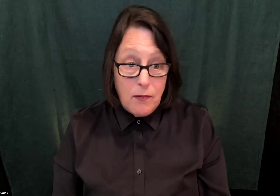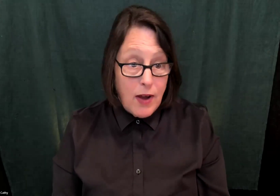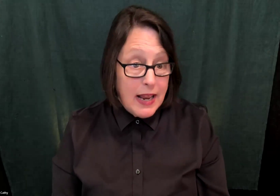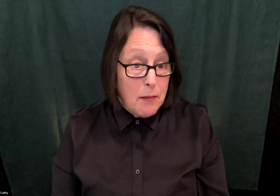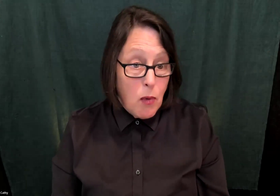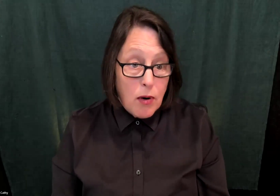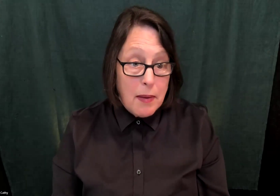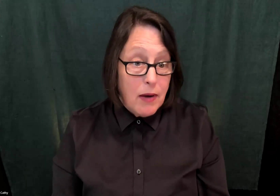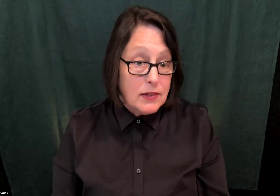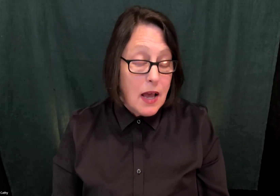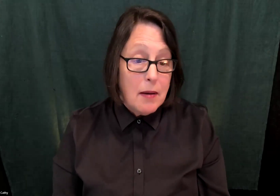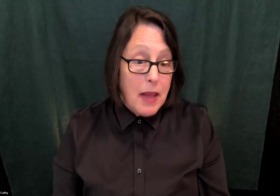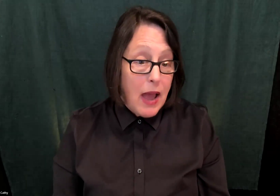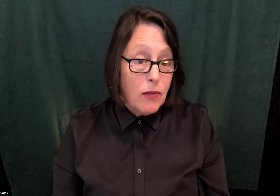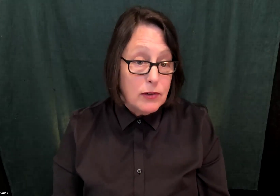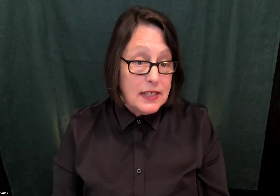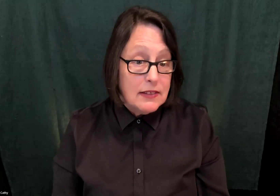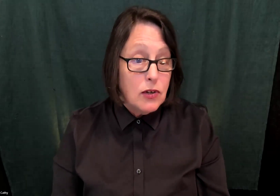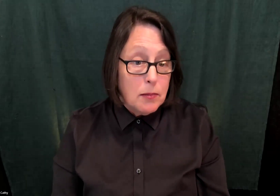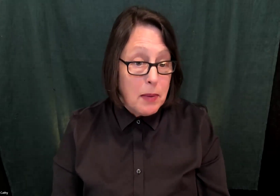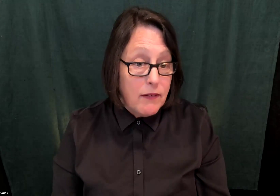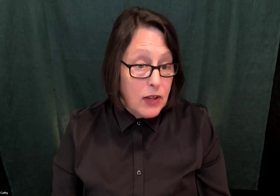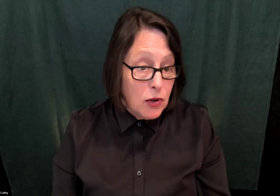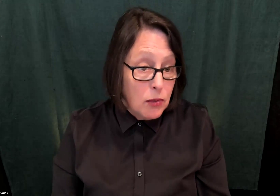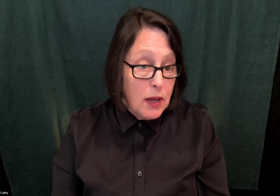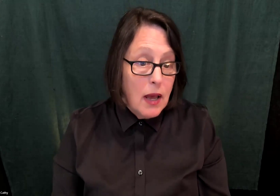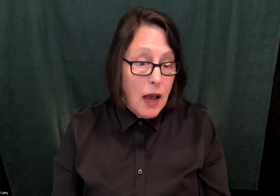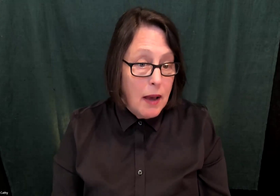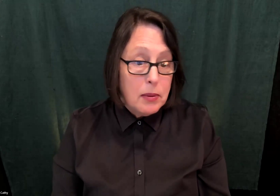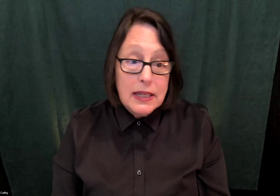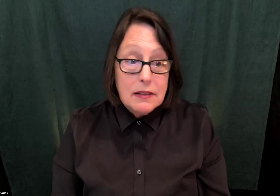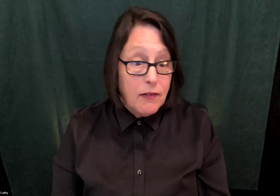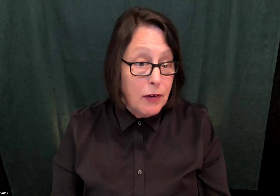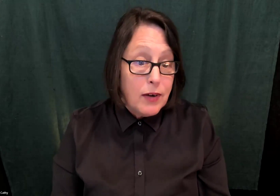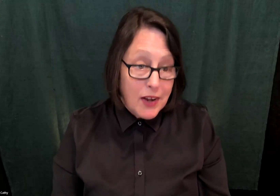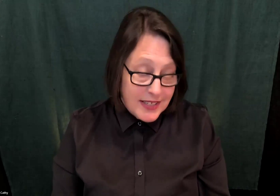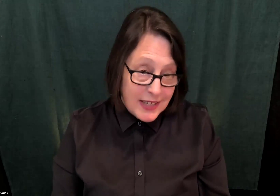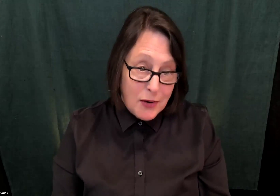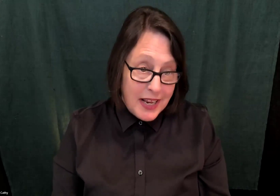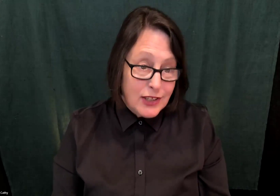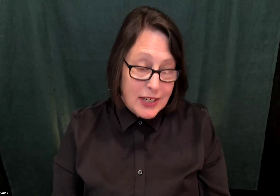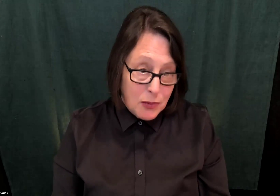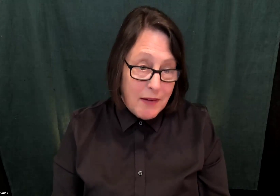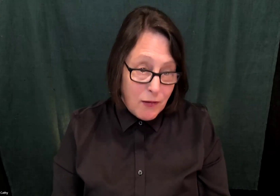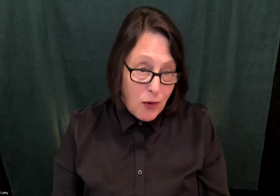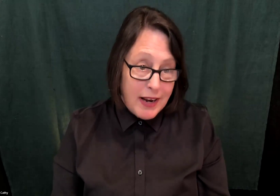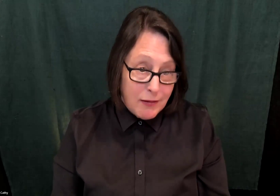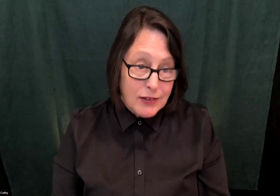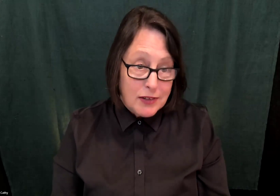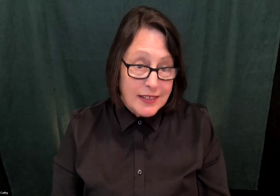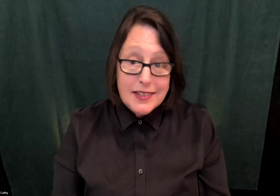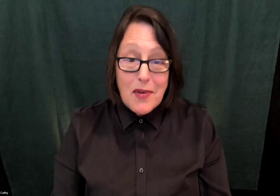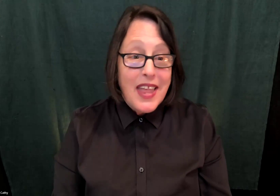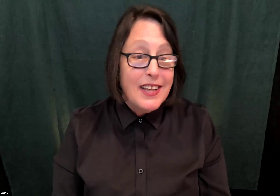to find out more about how those things could benefit you, please feel free to contact ODHH. We have a variety